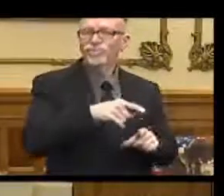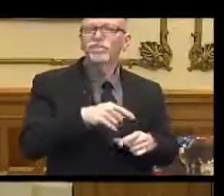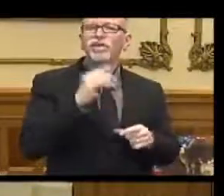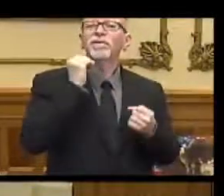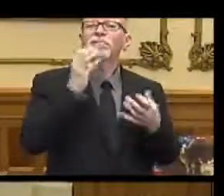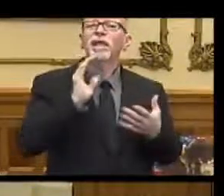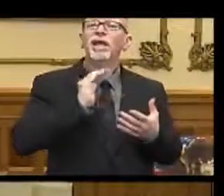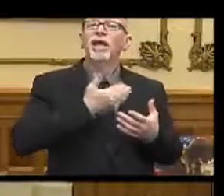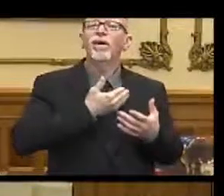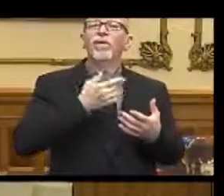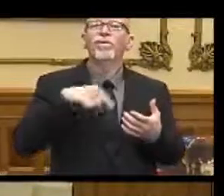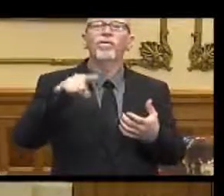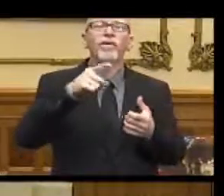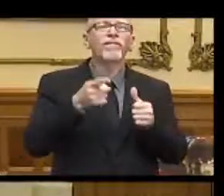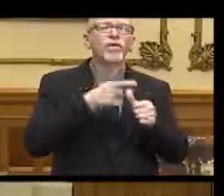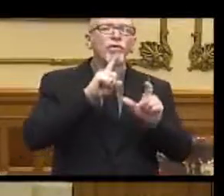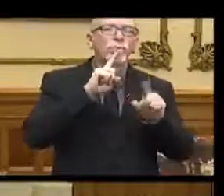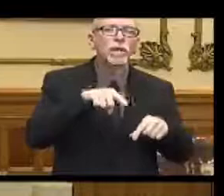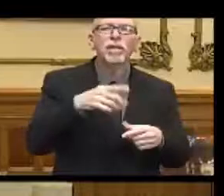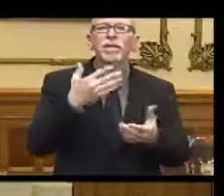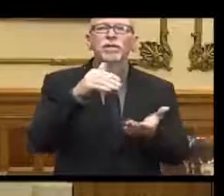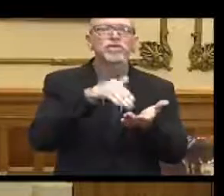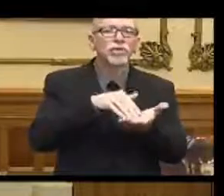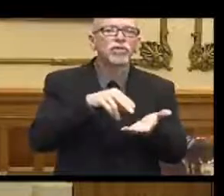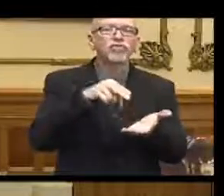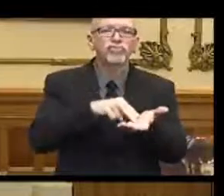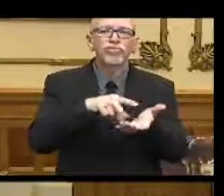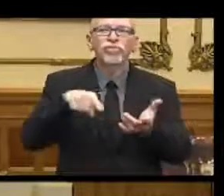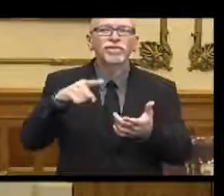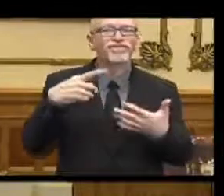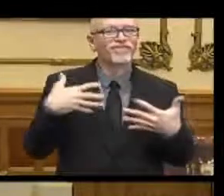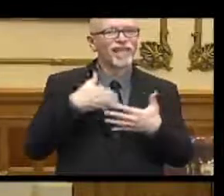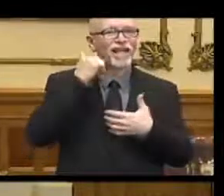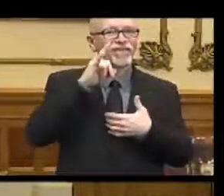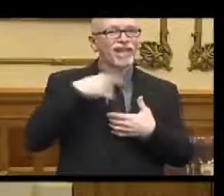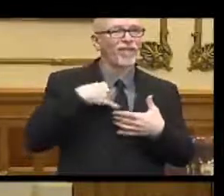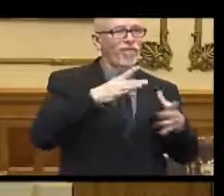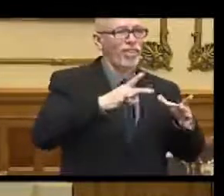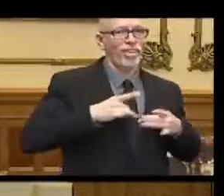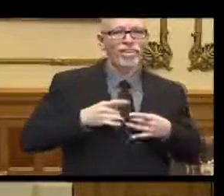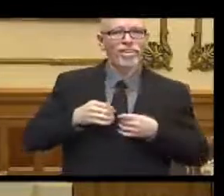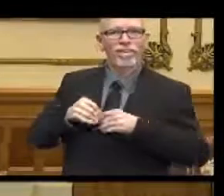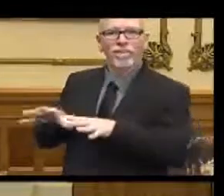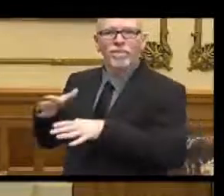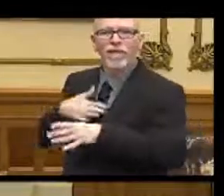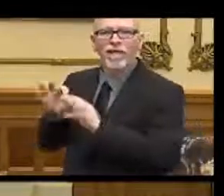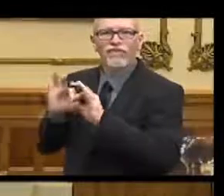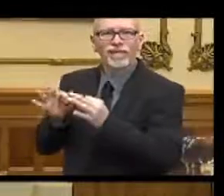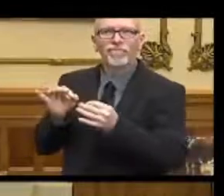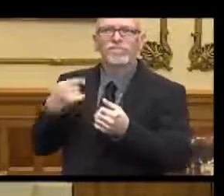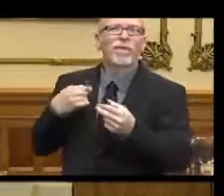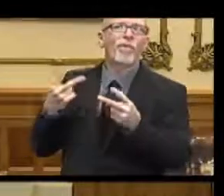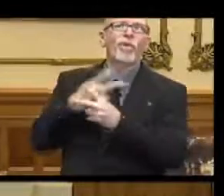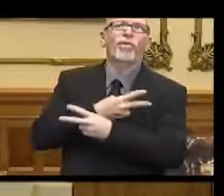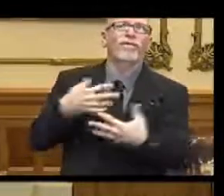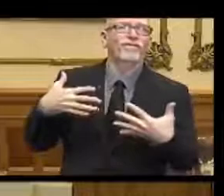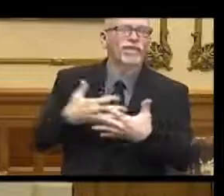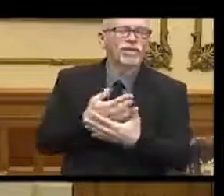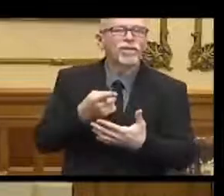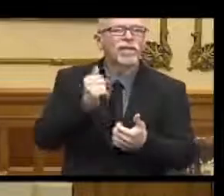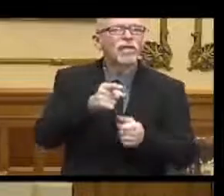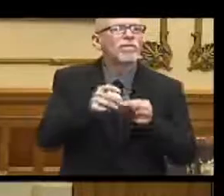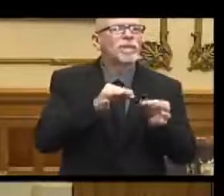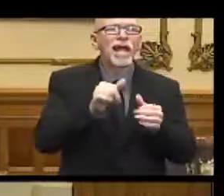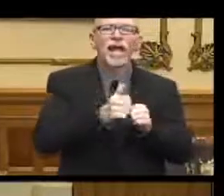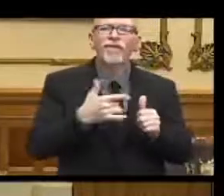of our first responders and our healthcare workers fear every day taking this home to their family, right? That's their worst nightmare. Yeah. Talk a little bit